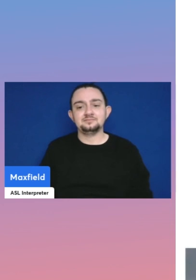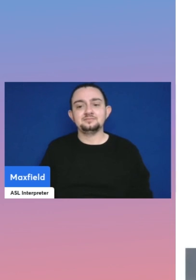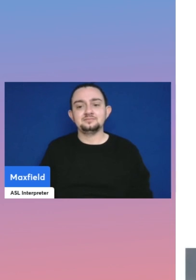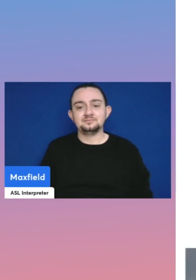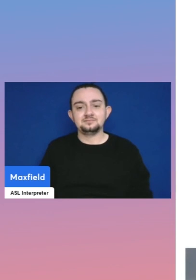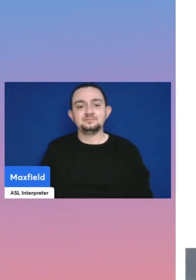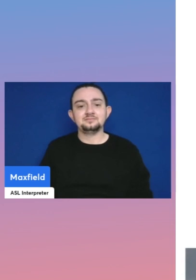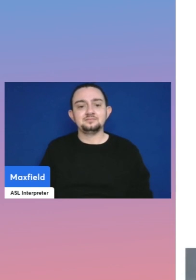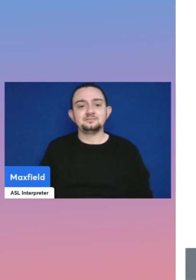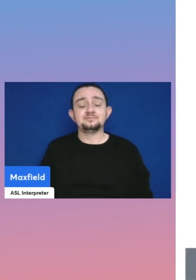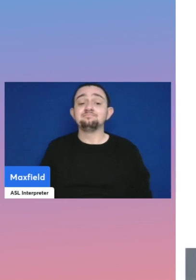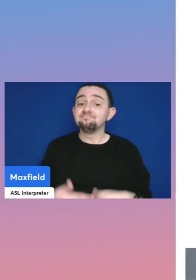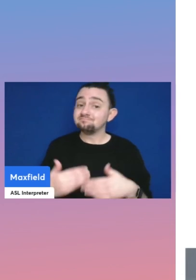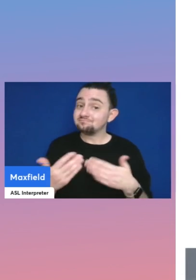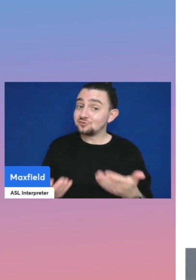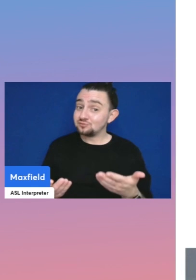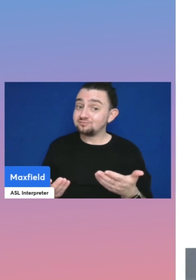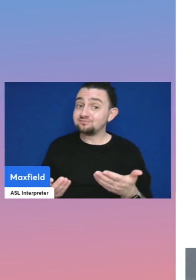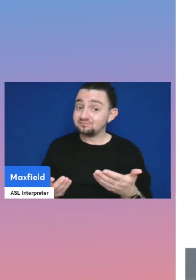So,